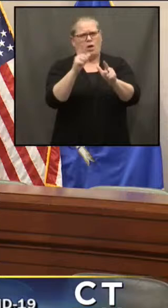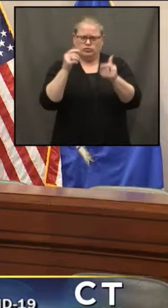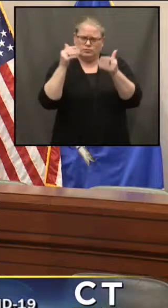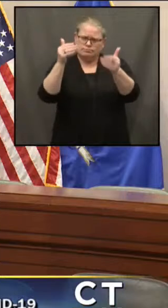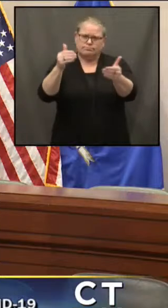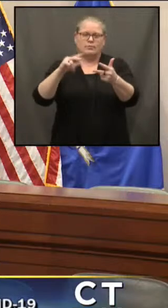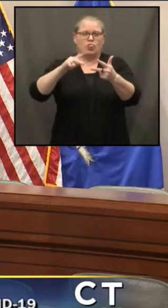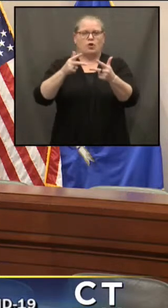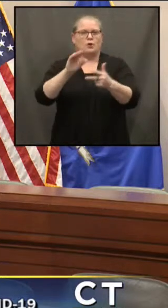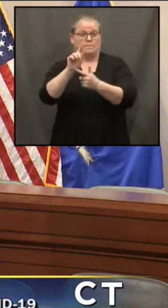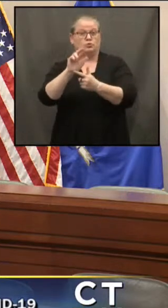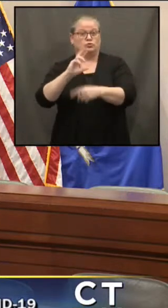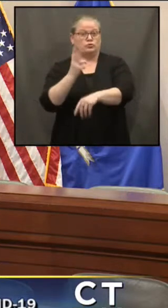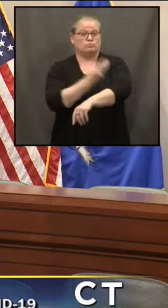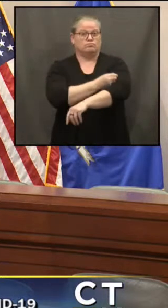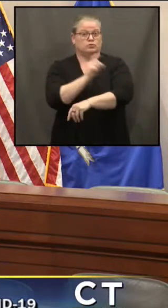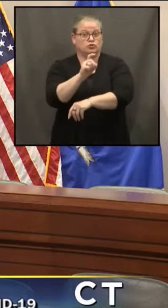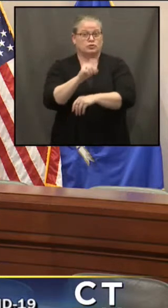Manisha, do you want to add to that?